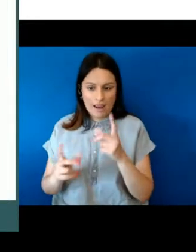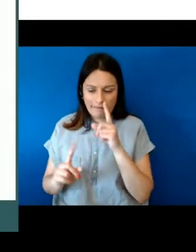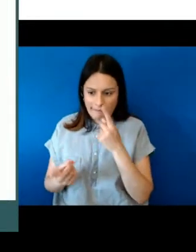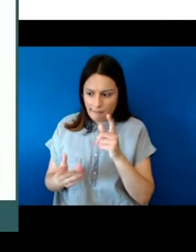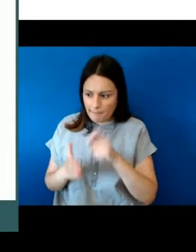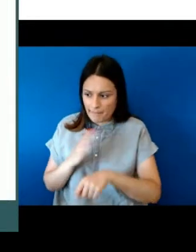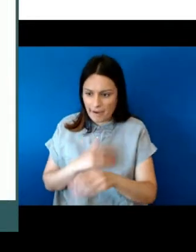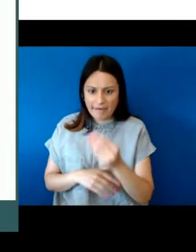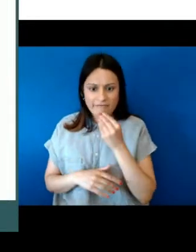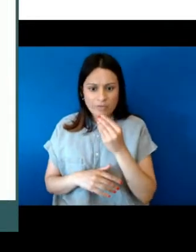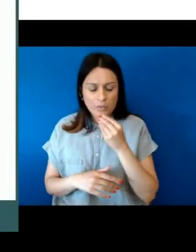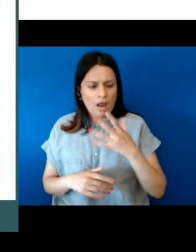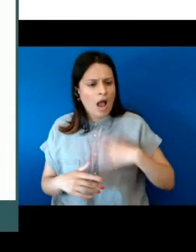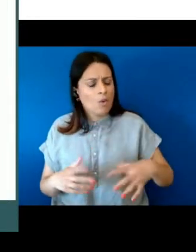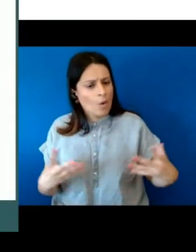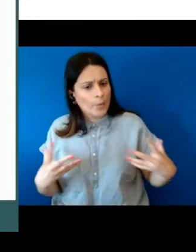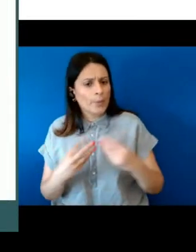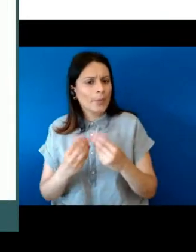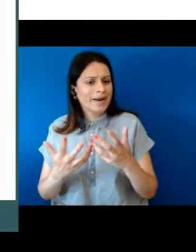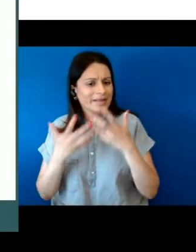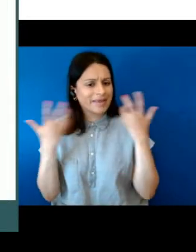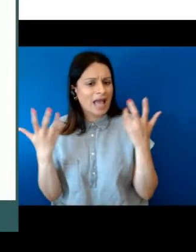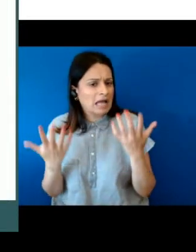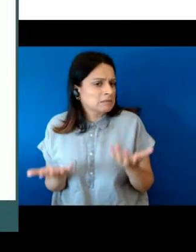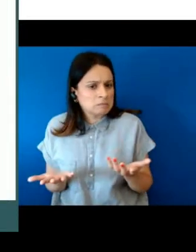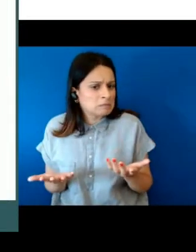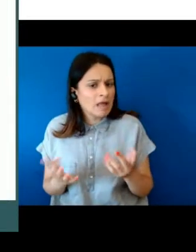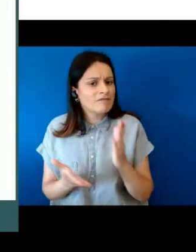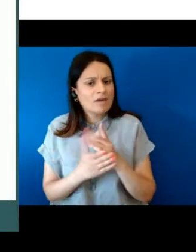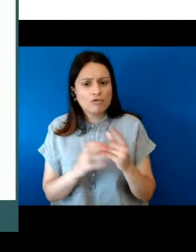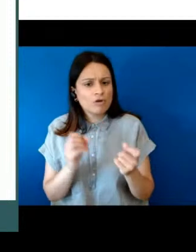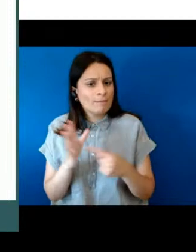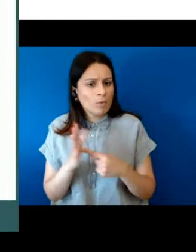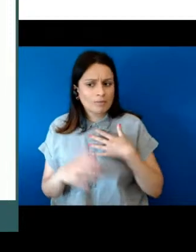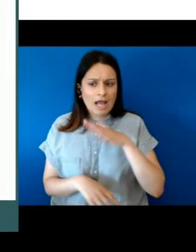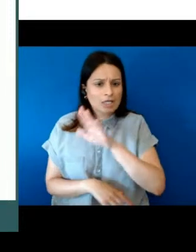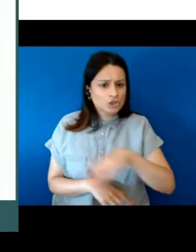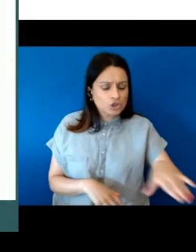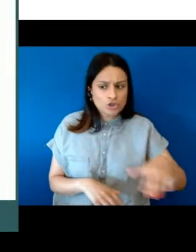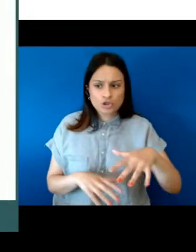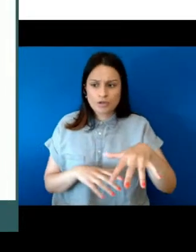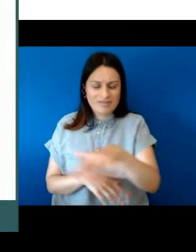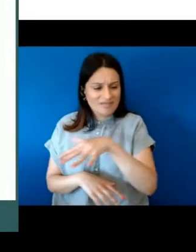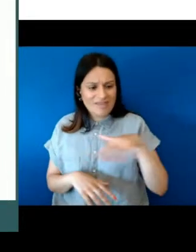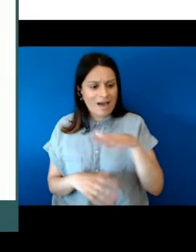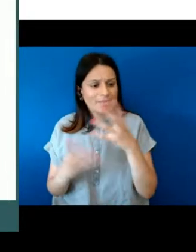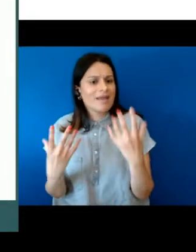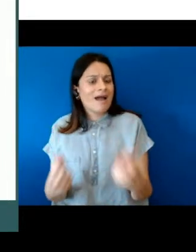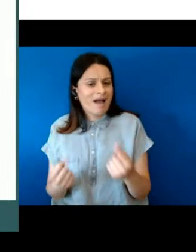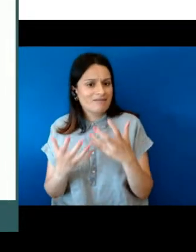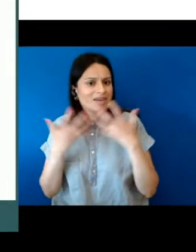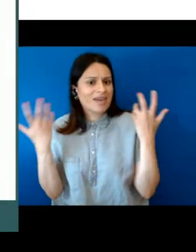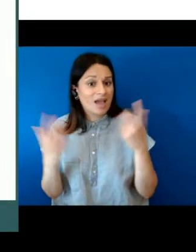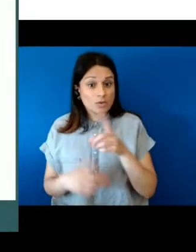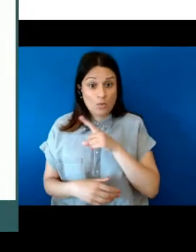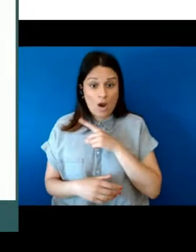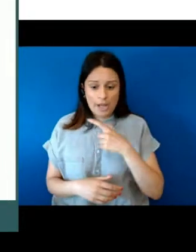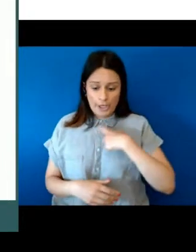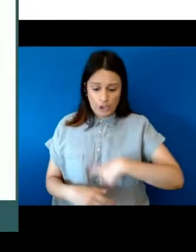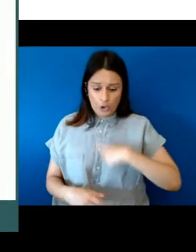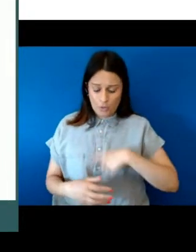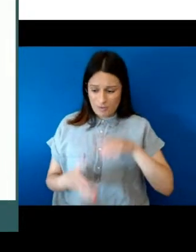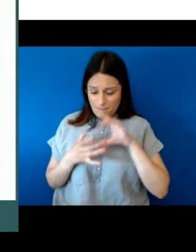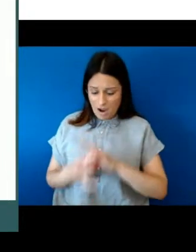alongside my cat, and it's important for my children, my family, etc., because that human bond is